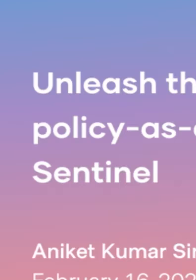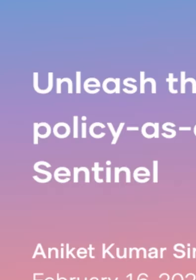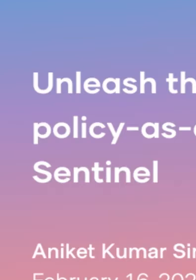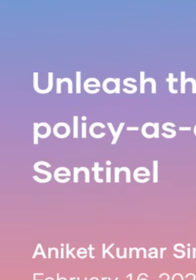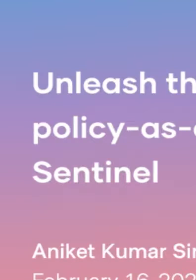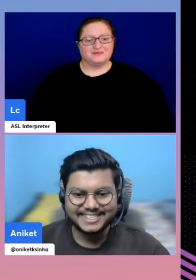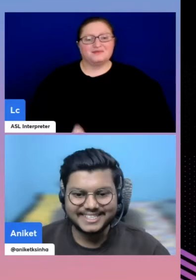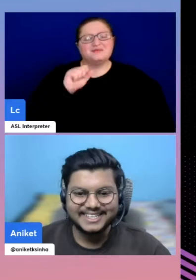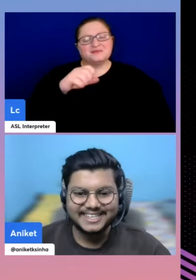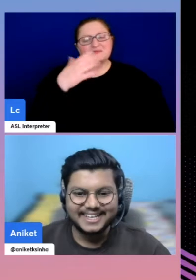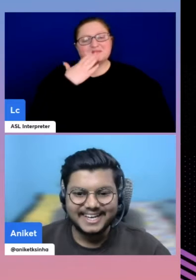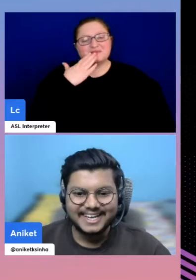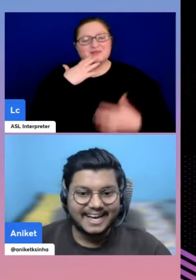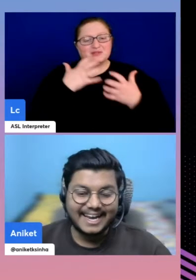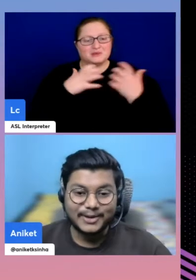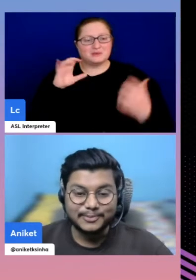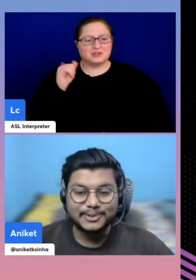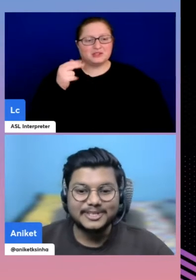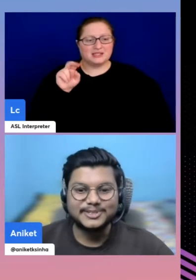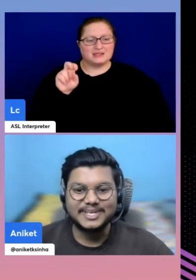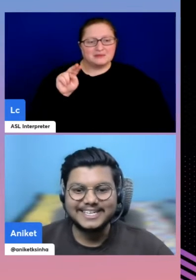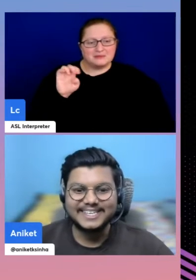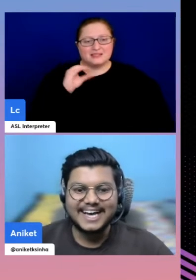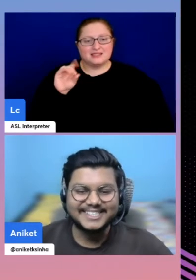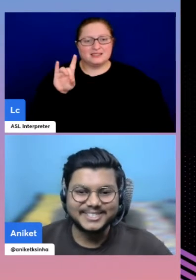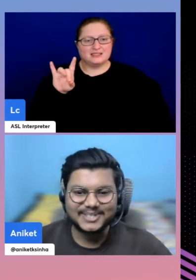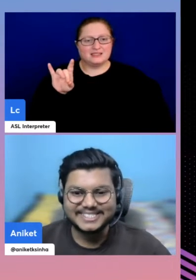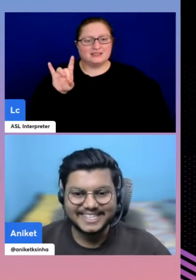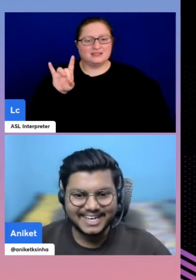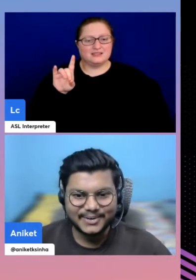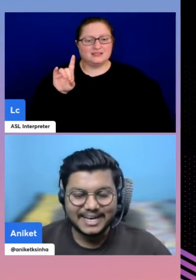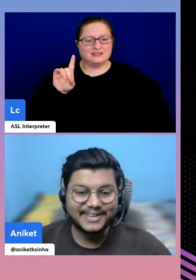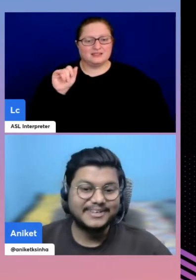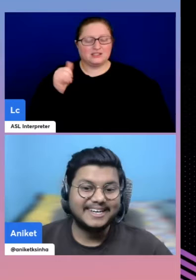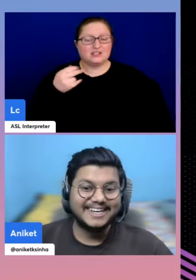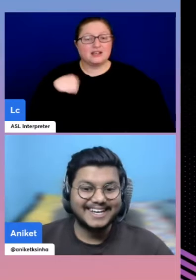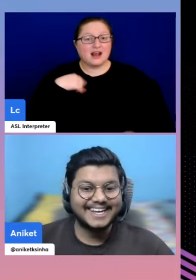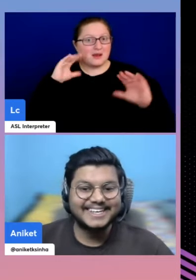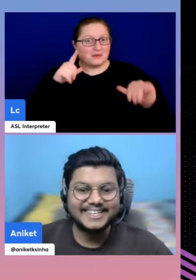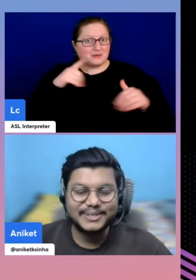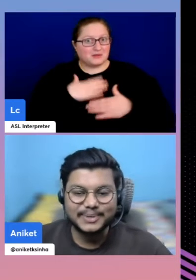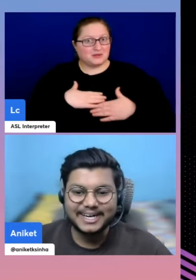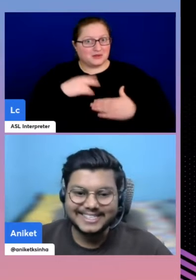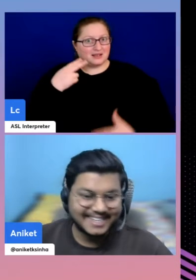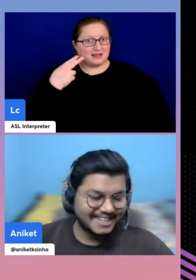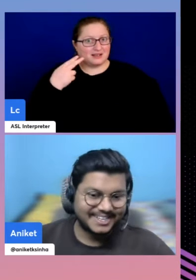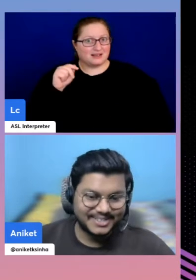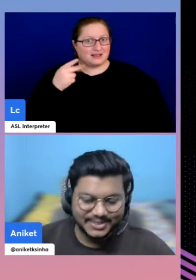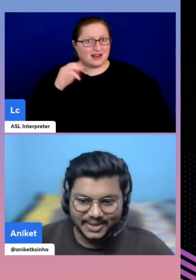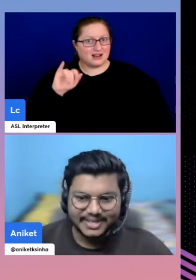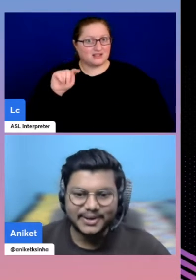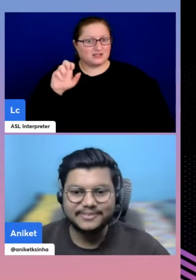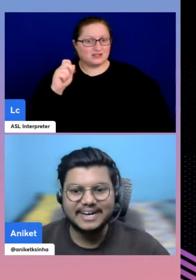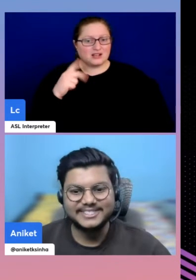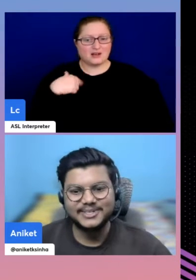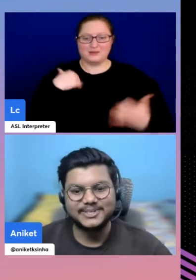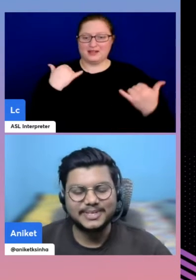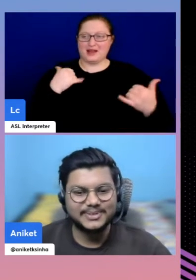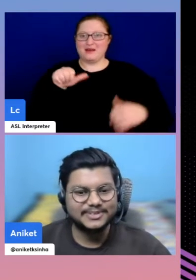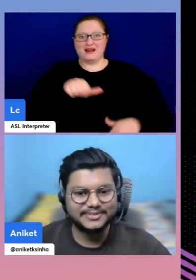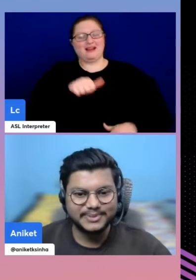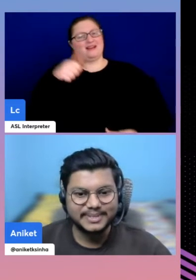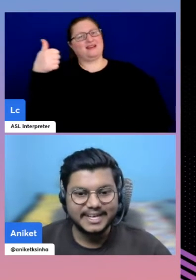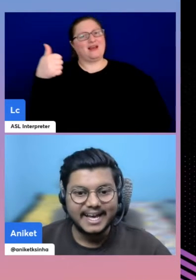Thank you, Jasmine and Dheeraj. And I hope you are enjoying the Hashi Talks till now. And we are again here to yet another talk of Hashi